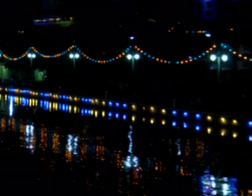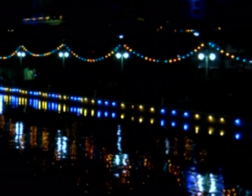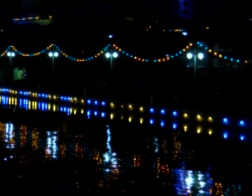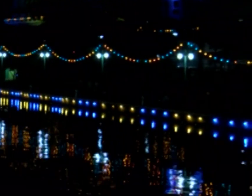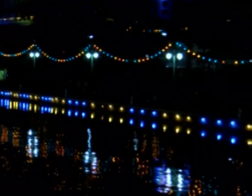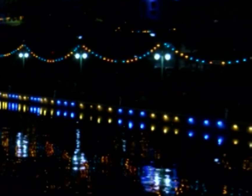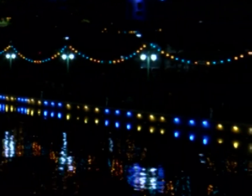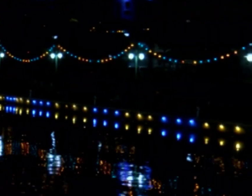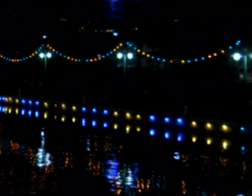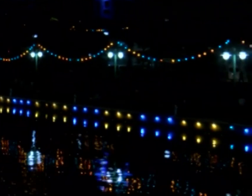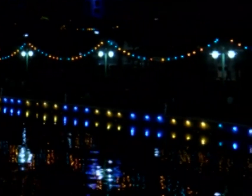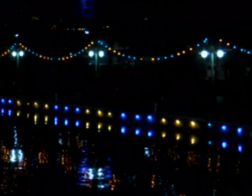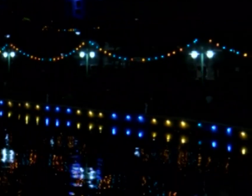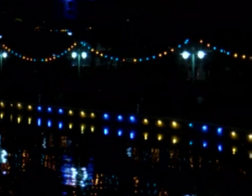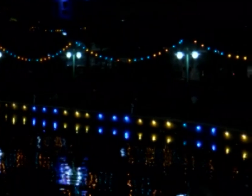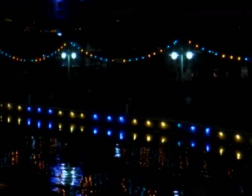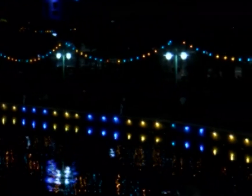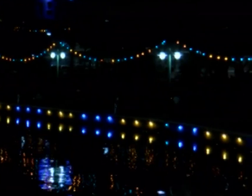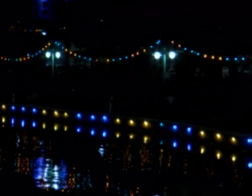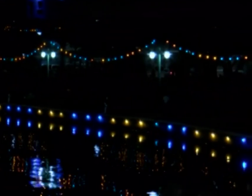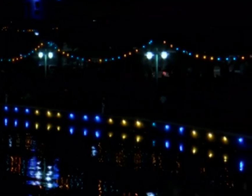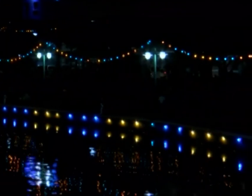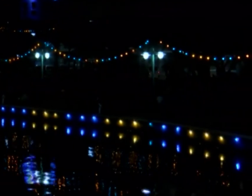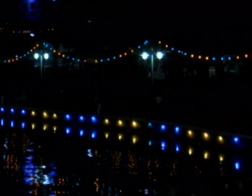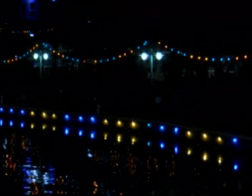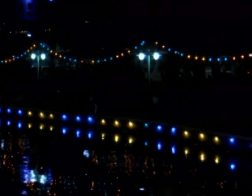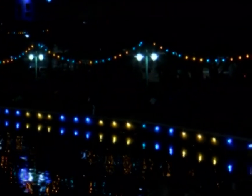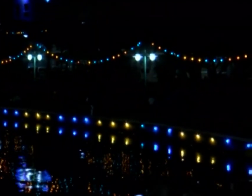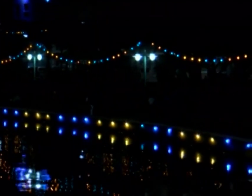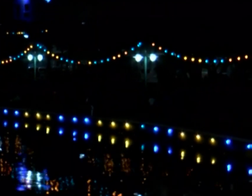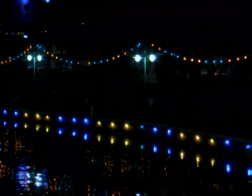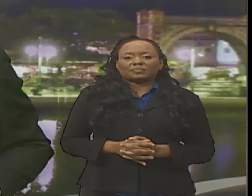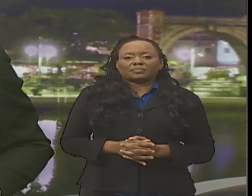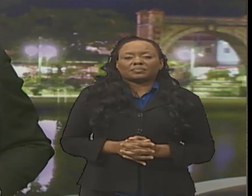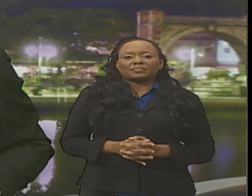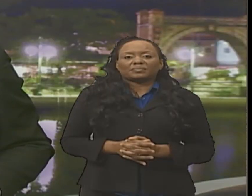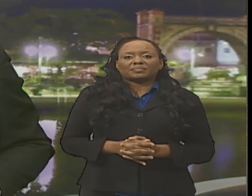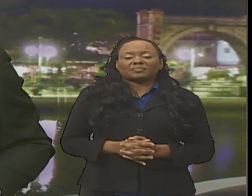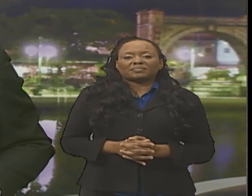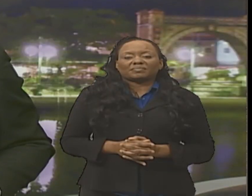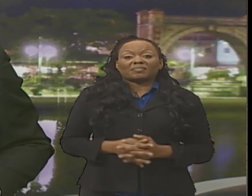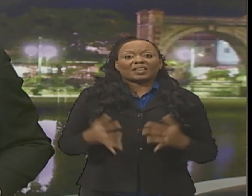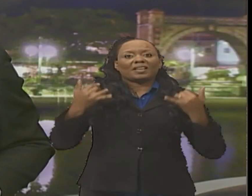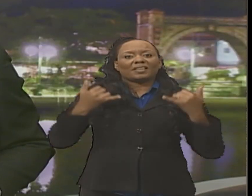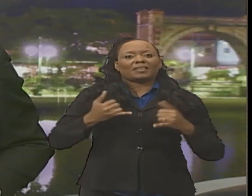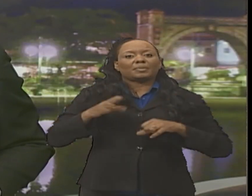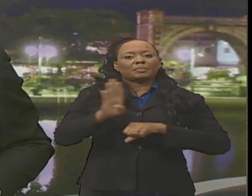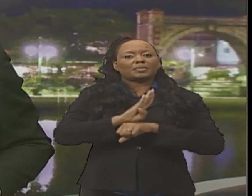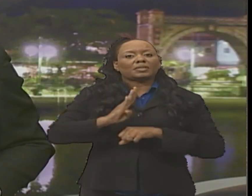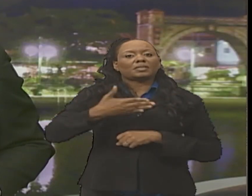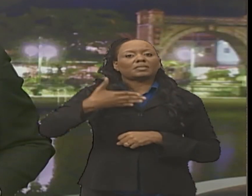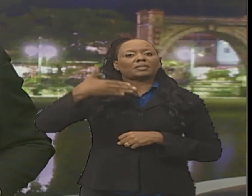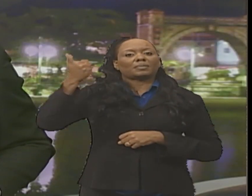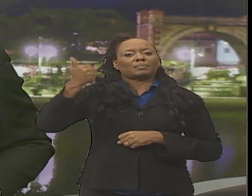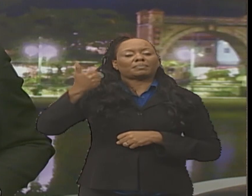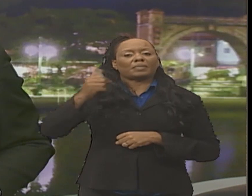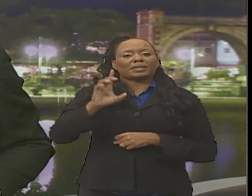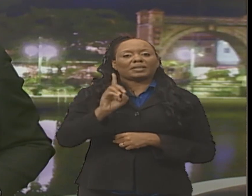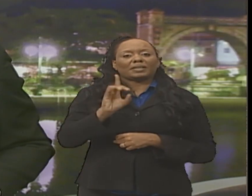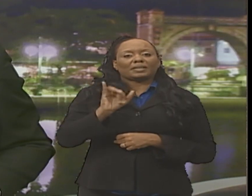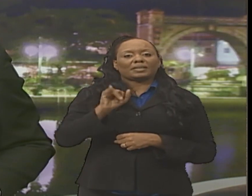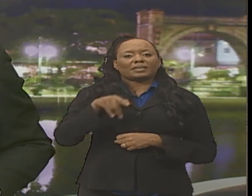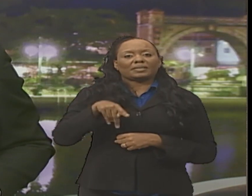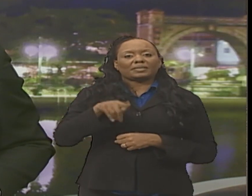for the month of November. Sharika Griffith, CBC News. Thanks, Sharika. Barbados' top diplomat